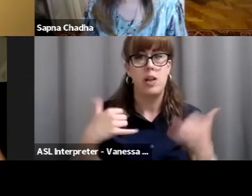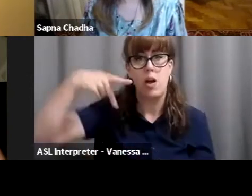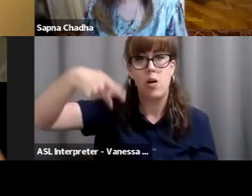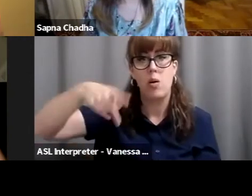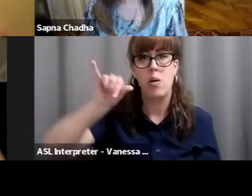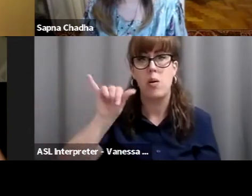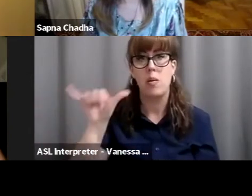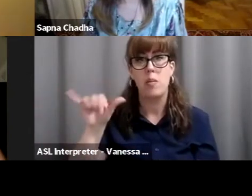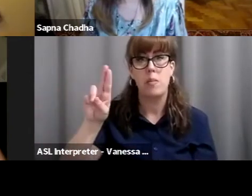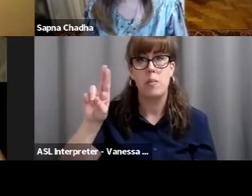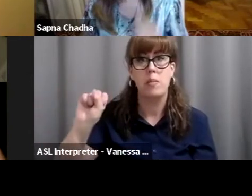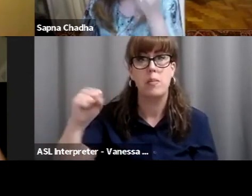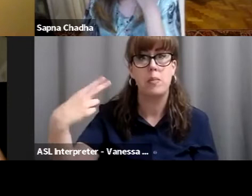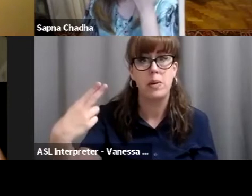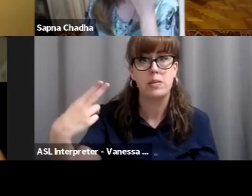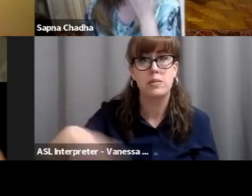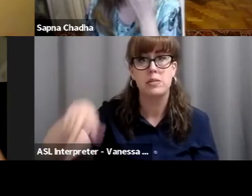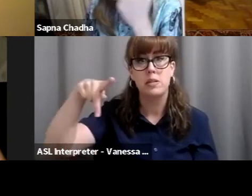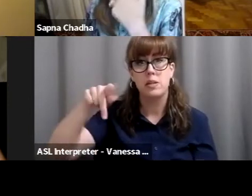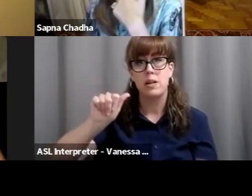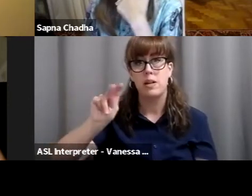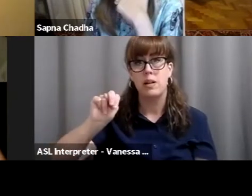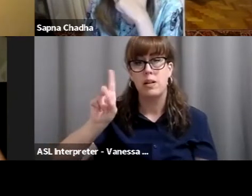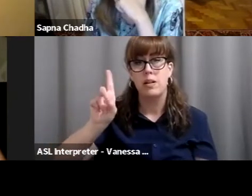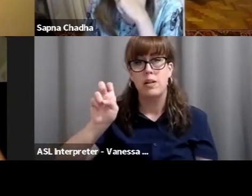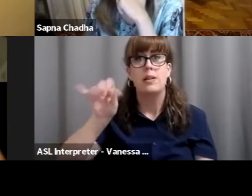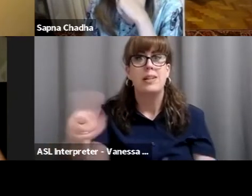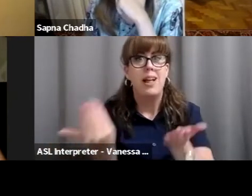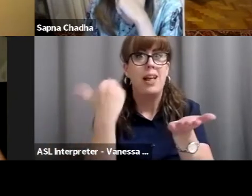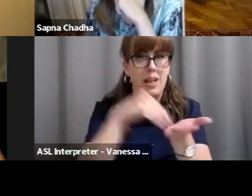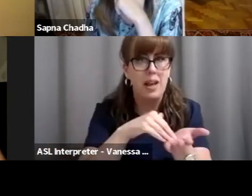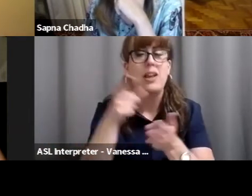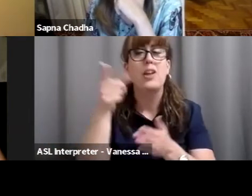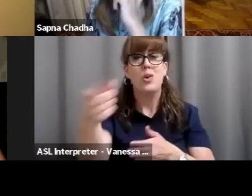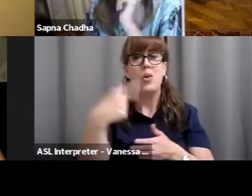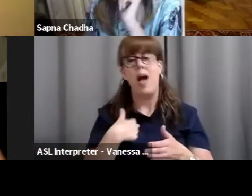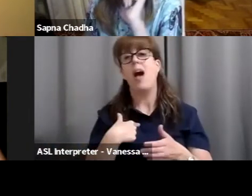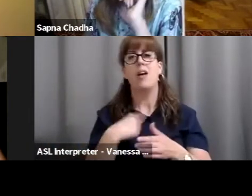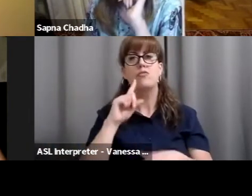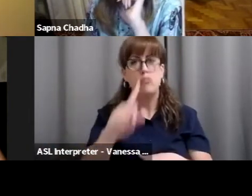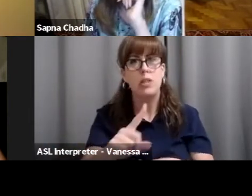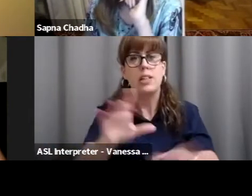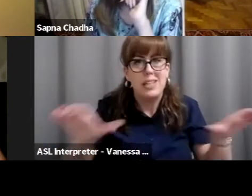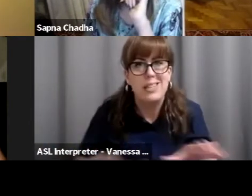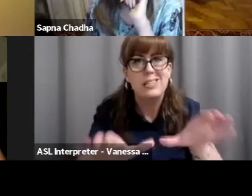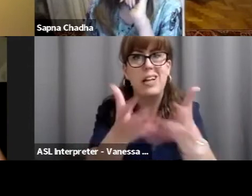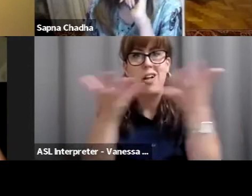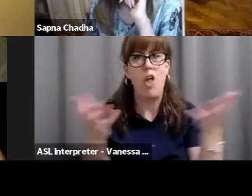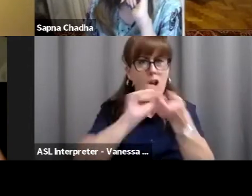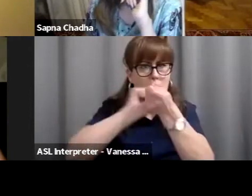you have been a disruptor and a change maker and